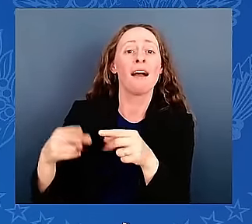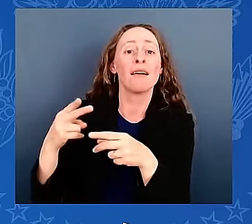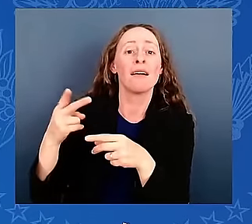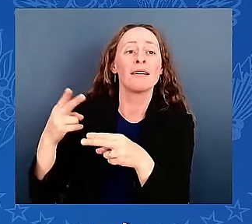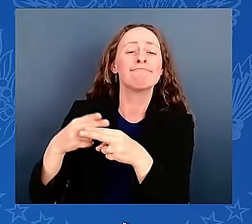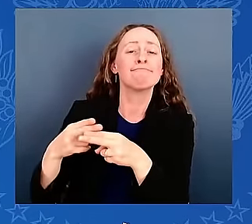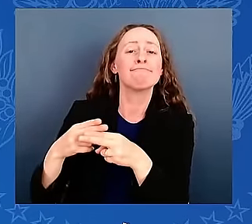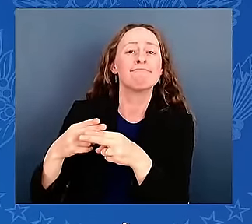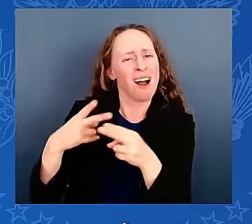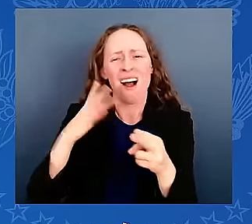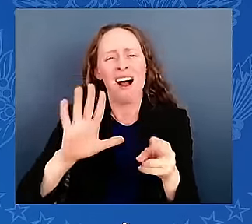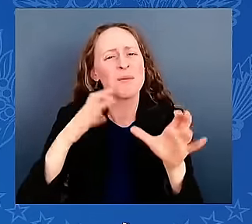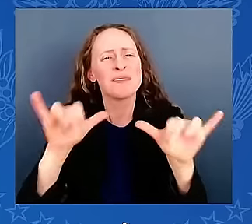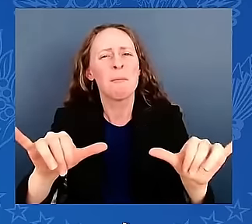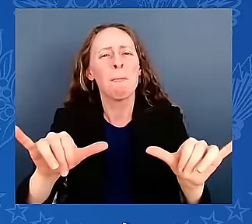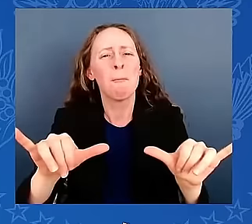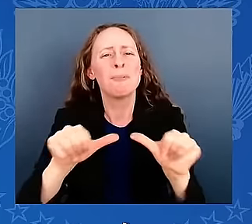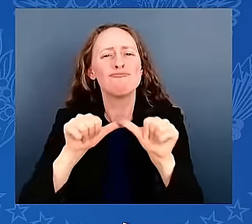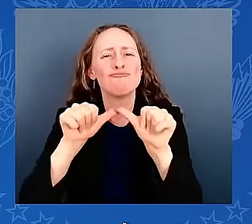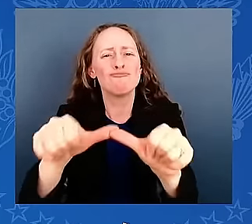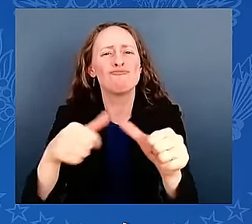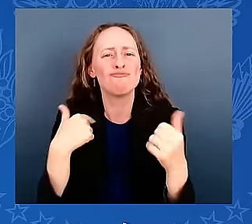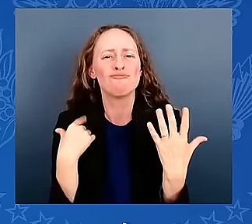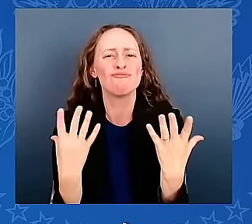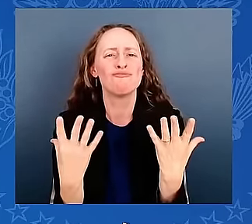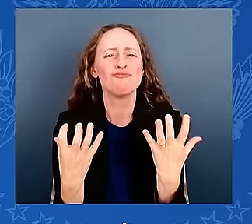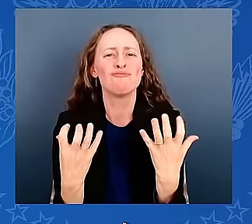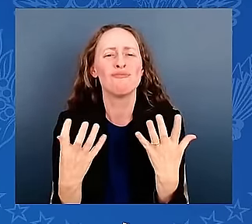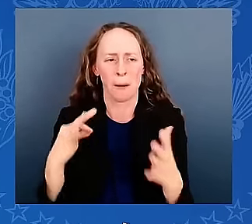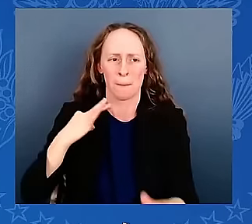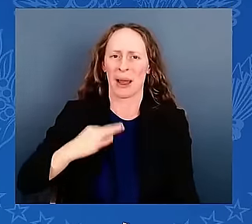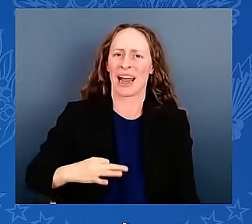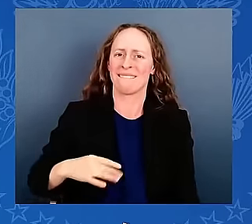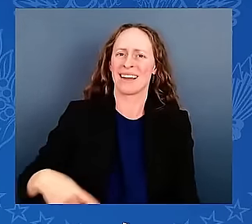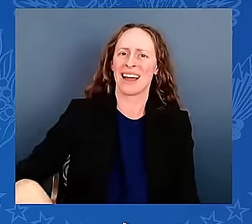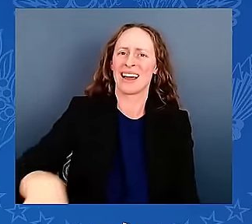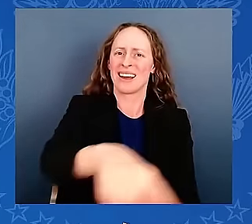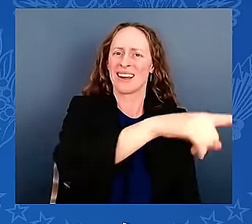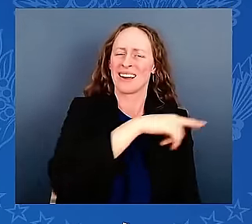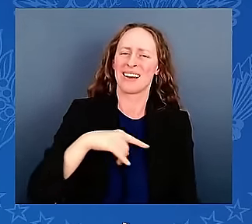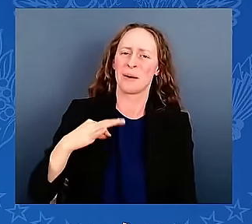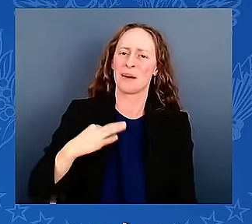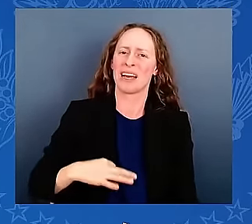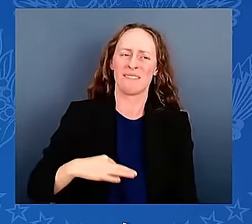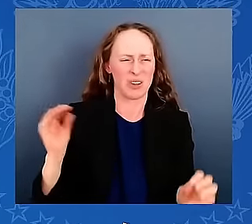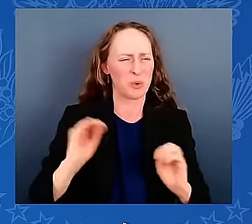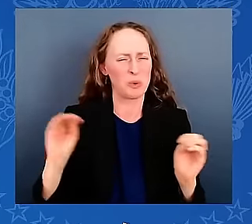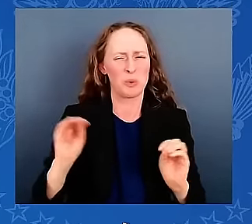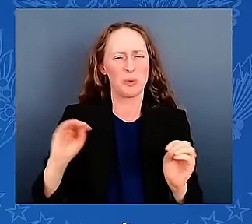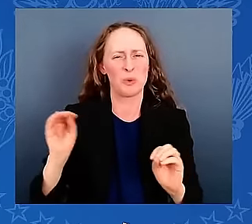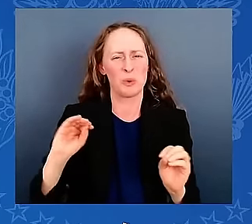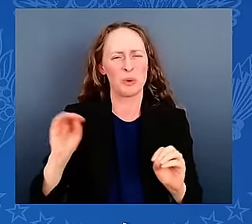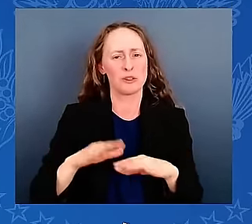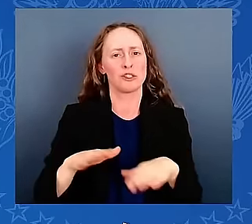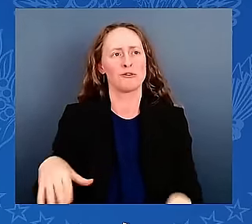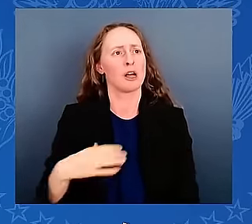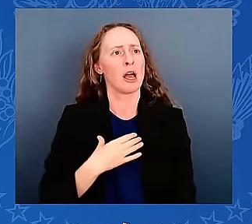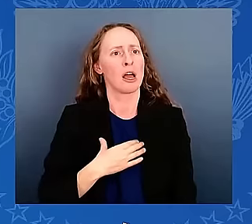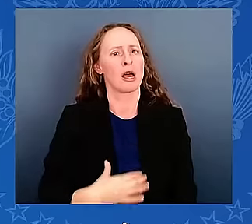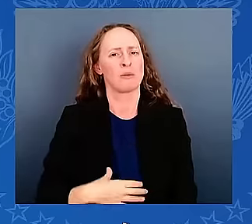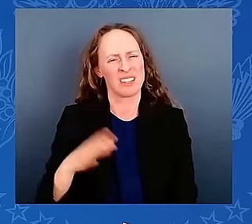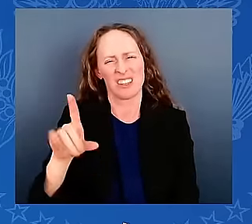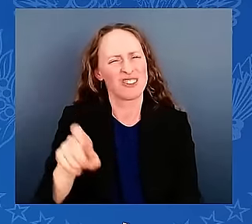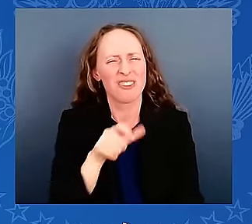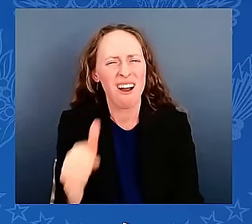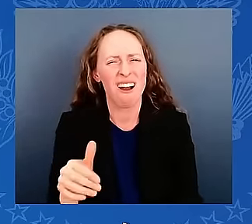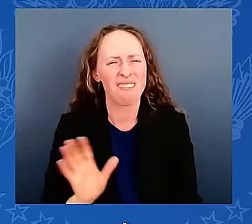No child should ever go hungry in America. And by the way, all the data shows is they can't let them tell us we drive up